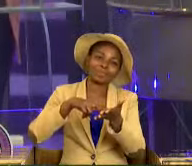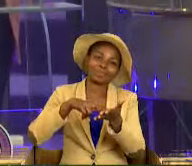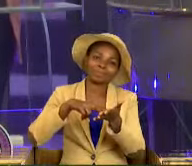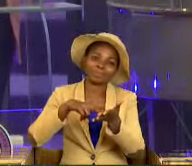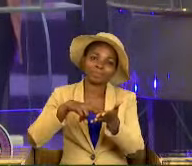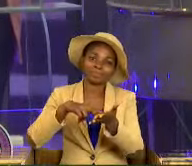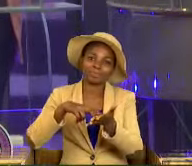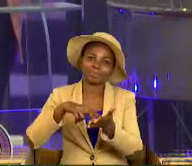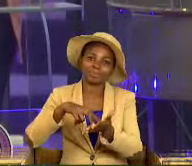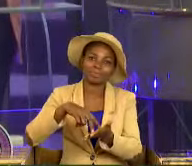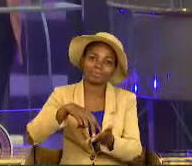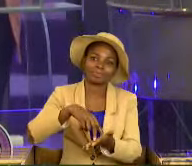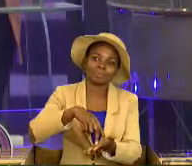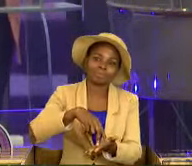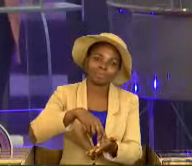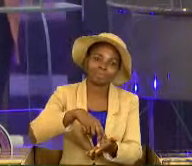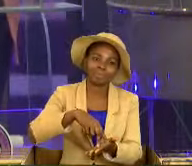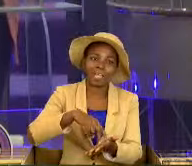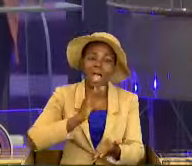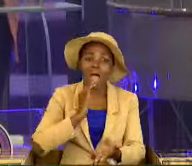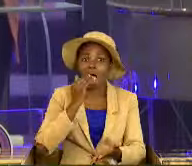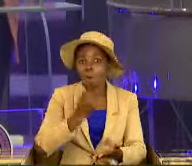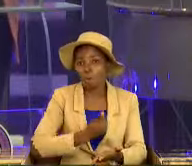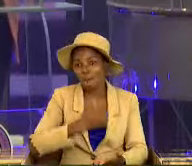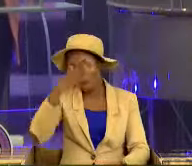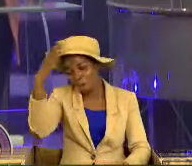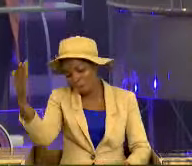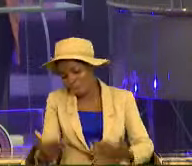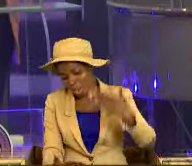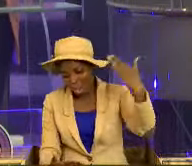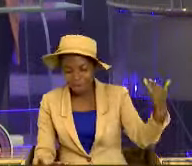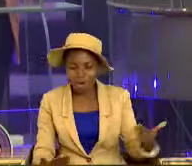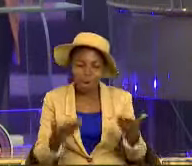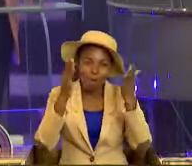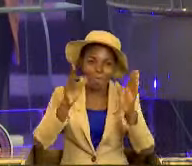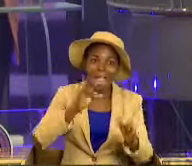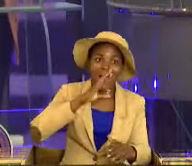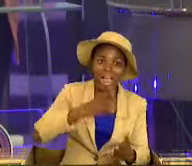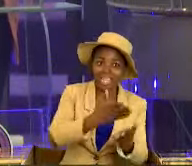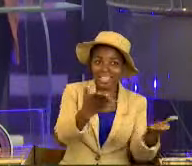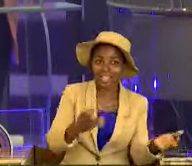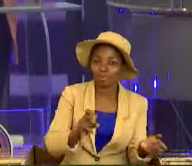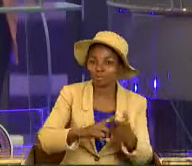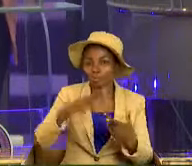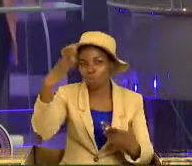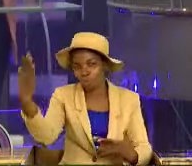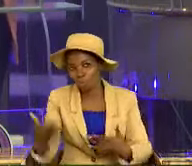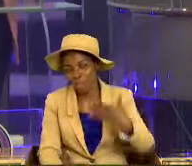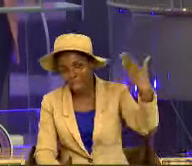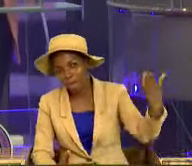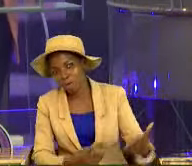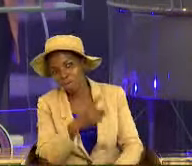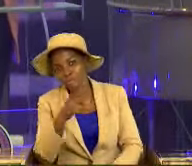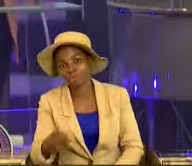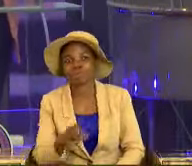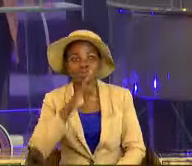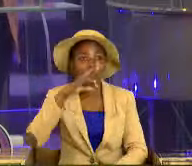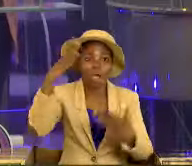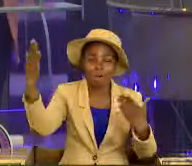in theor I welcomers on ground to give you special welcoming PS you welcome in Jesus